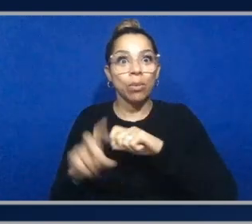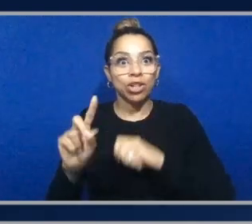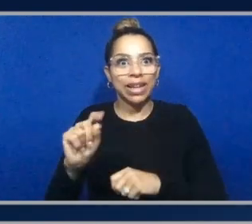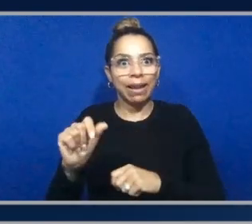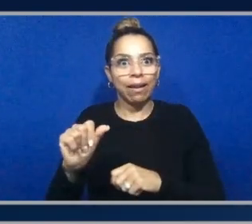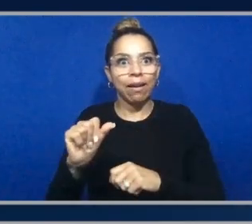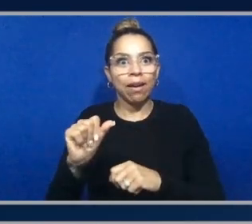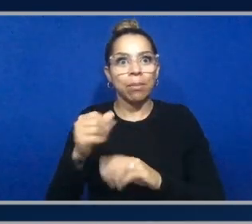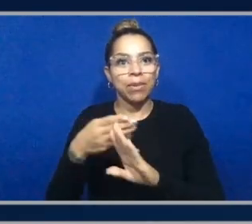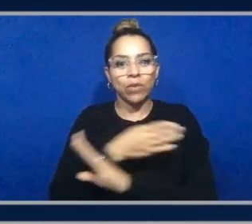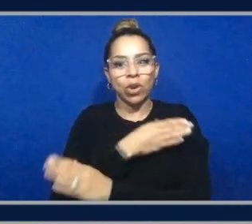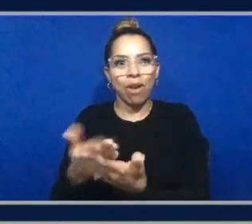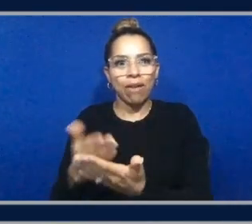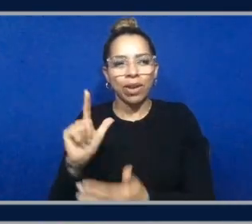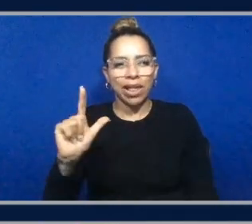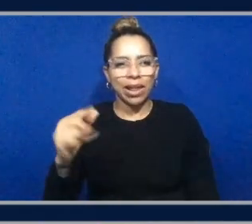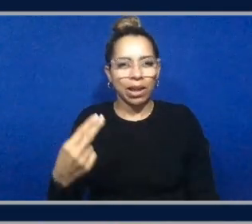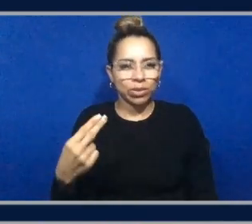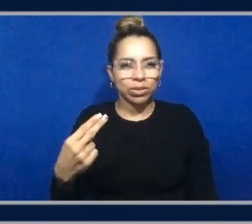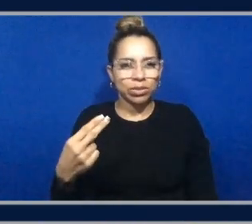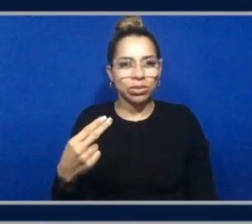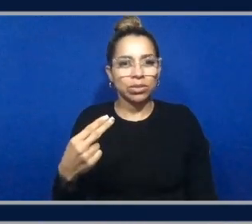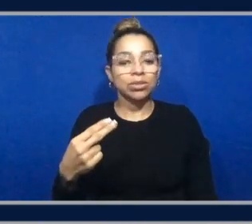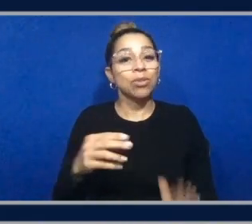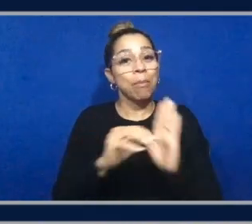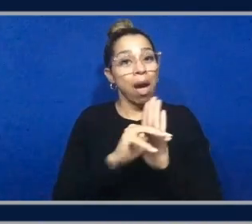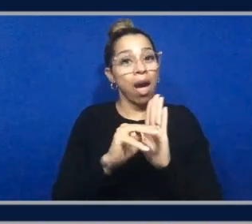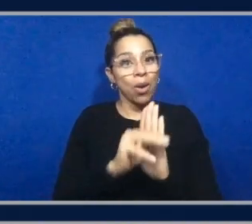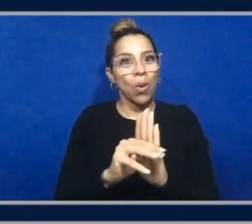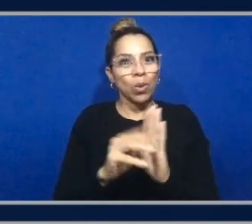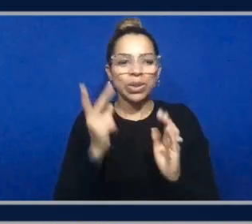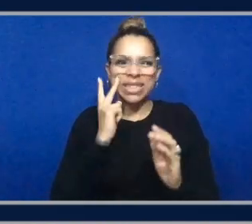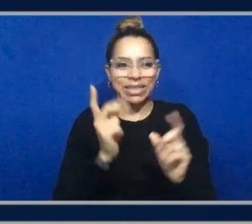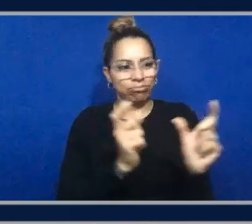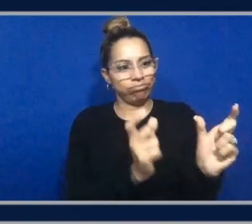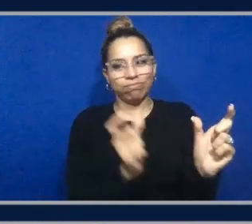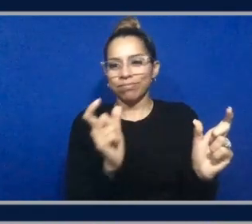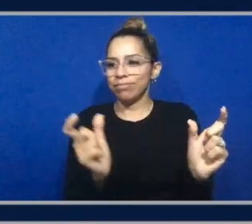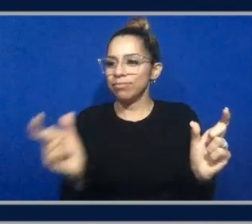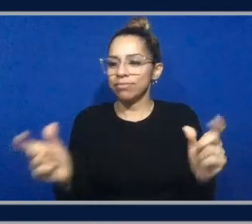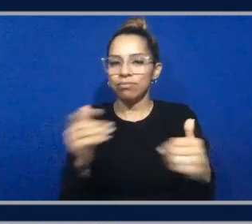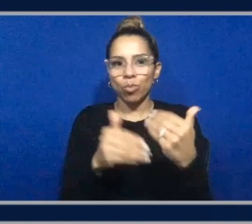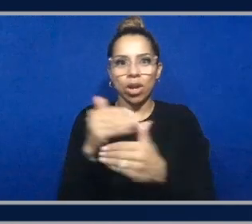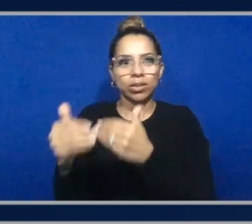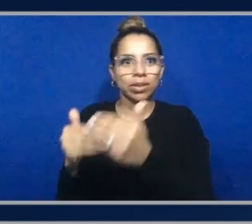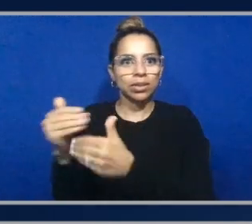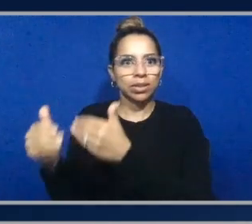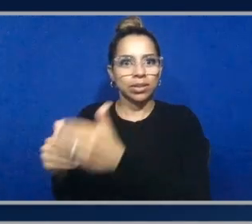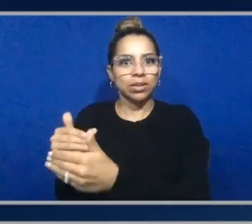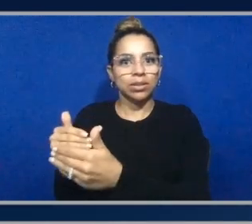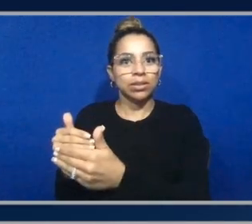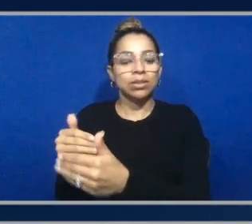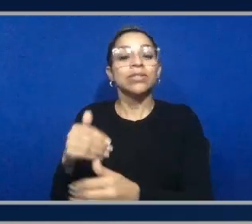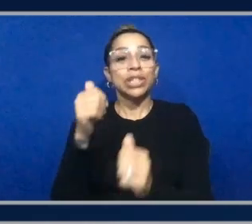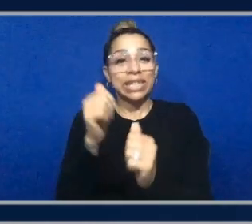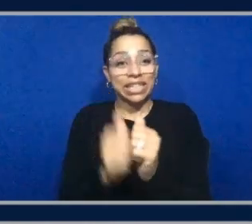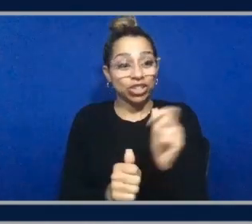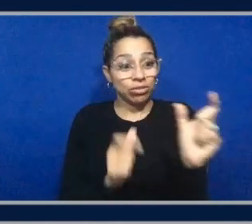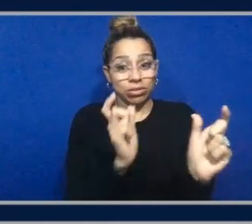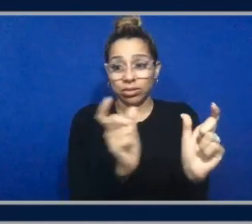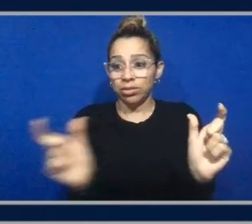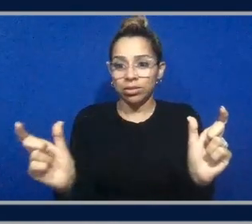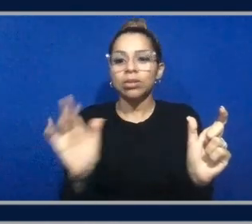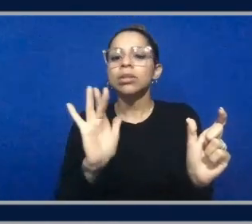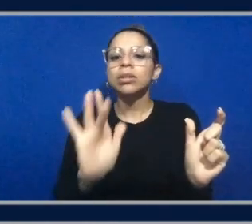you can basically model your data flow visually, and then every step of the way you can basically look at the preview of the data so that you